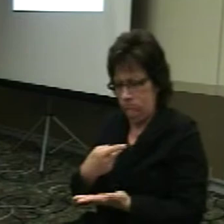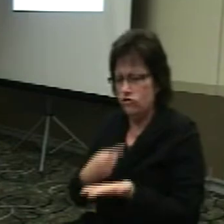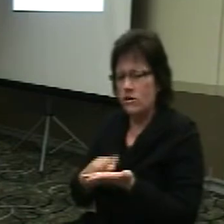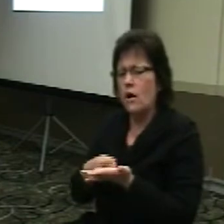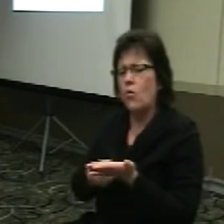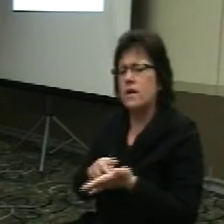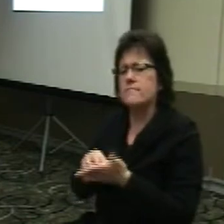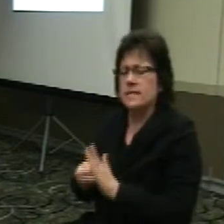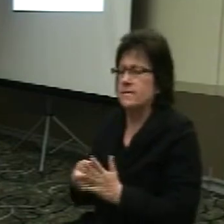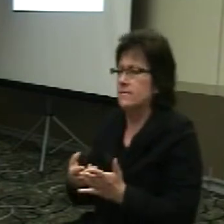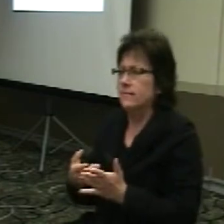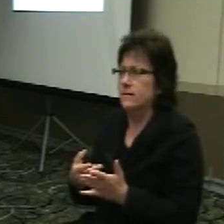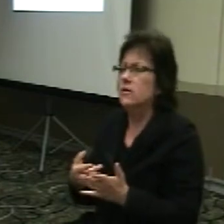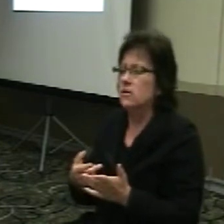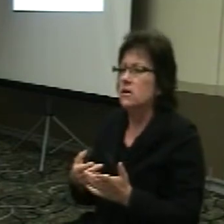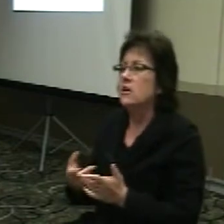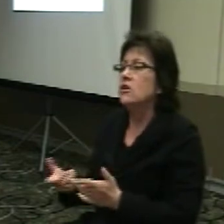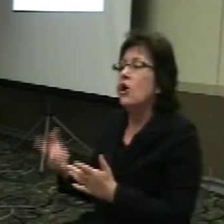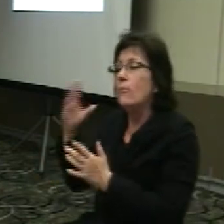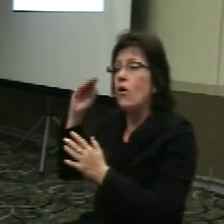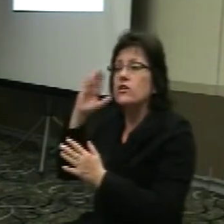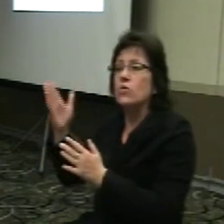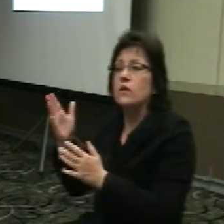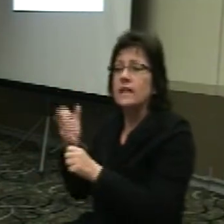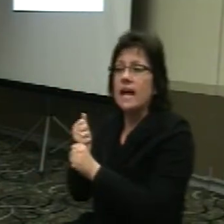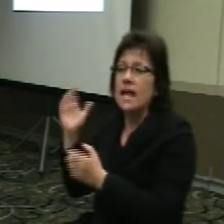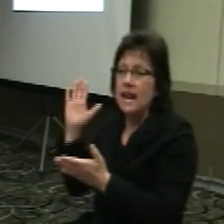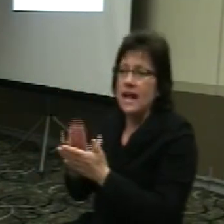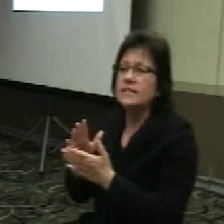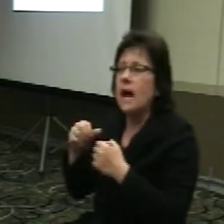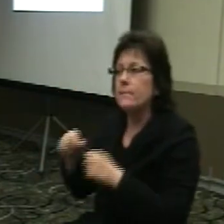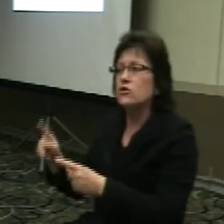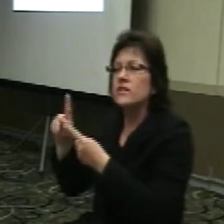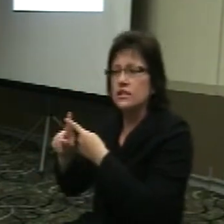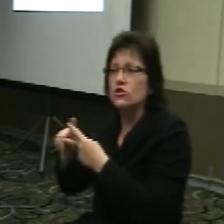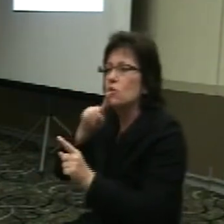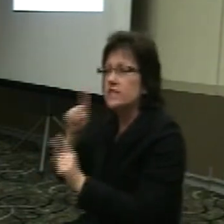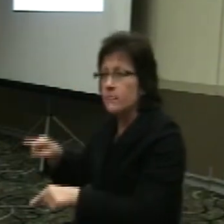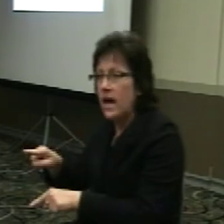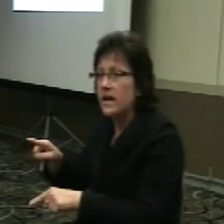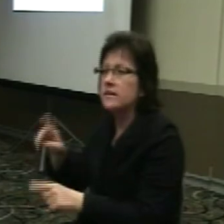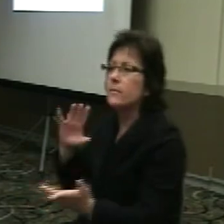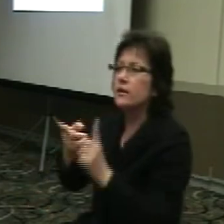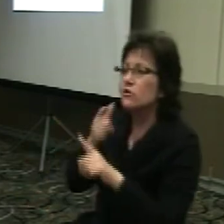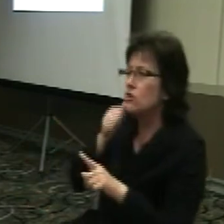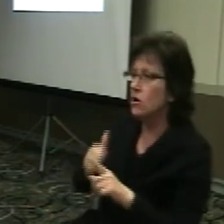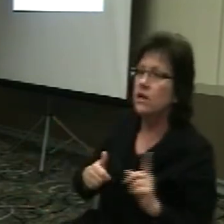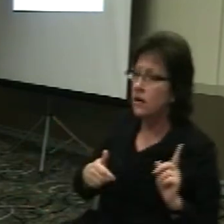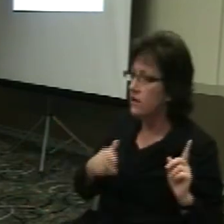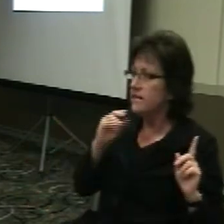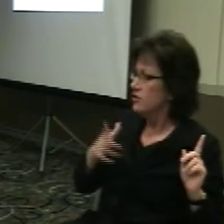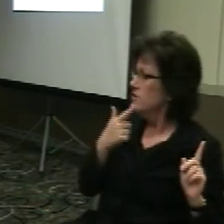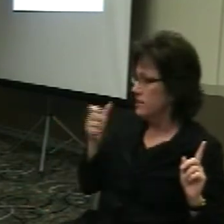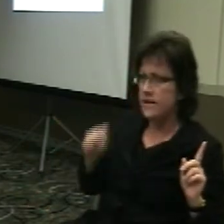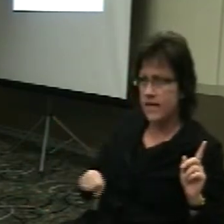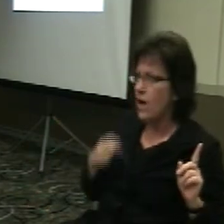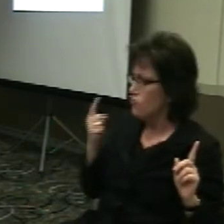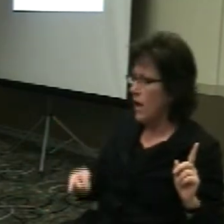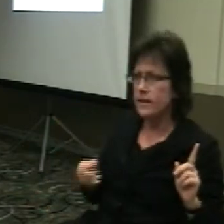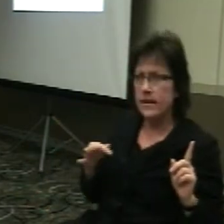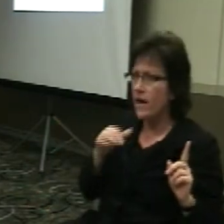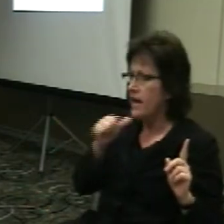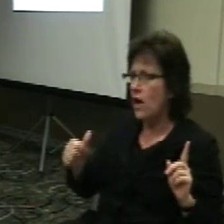for example, is that boys will get far more opportunities to respond than girls will. And teachers might say, you're damn right, because if I don't keep them with me, they take the class and go